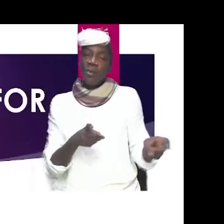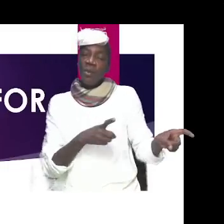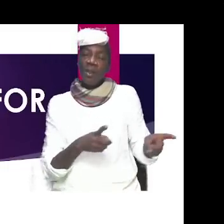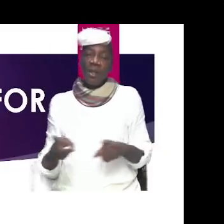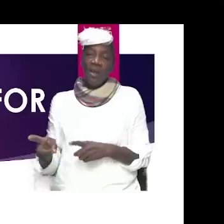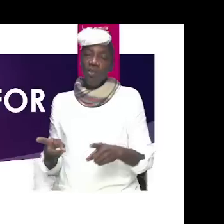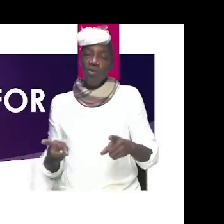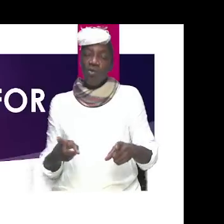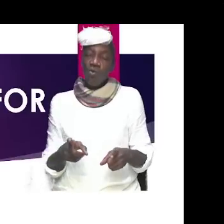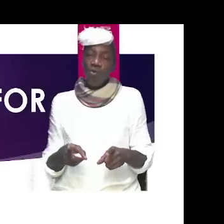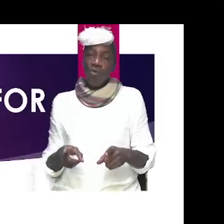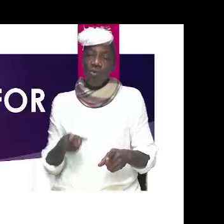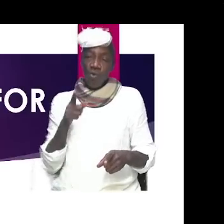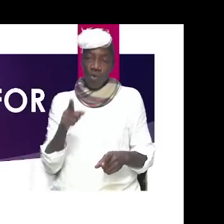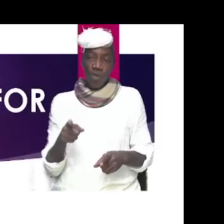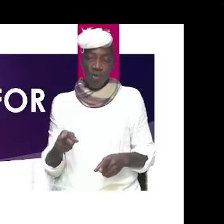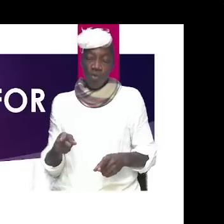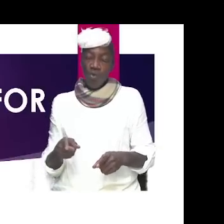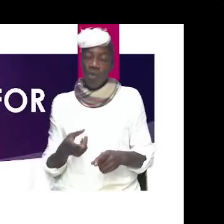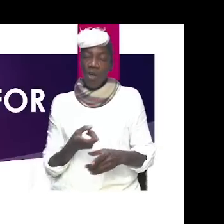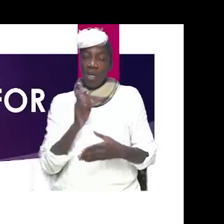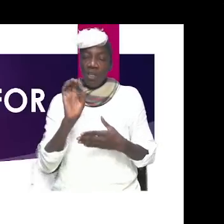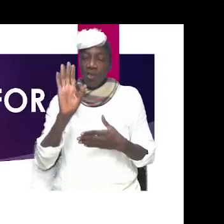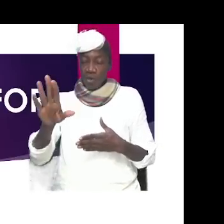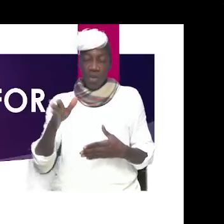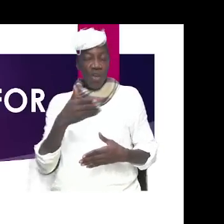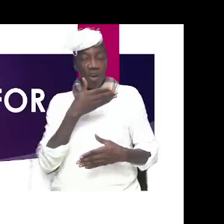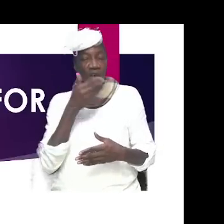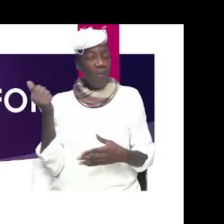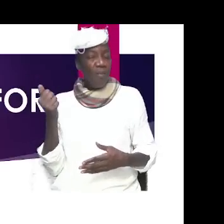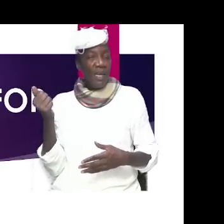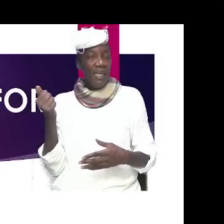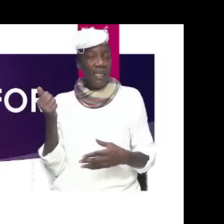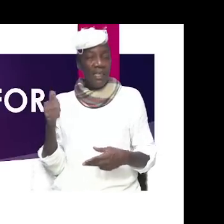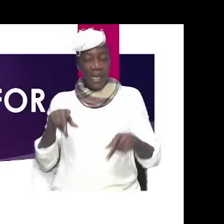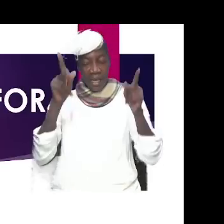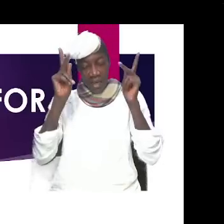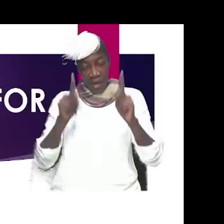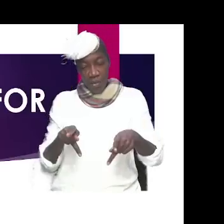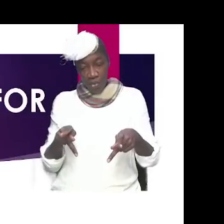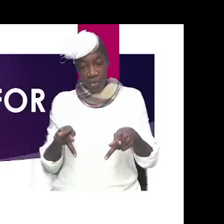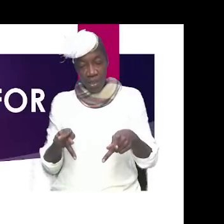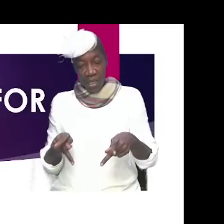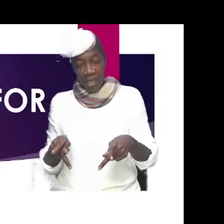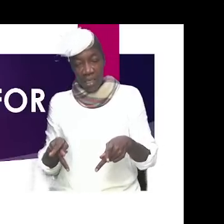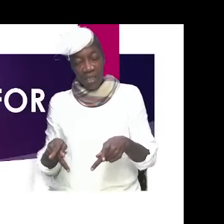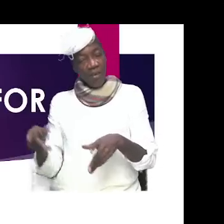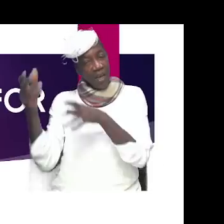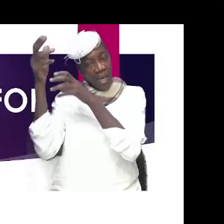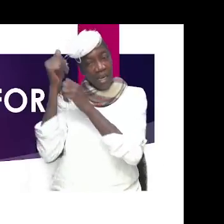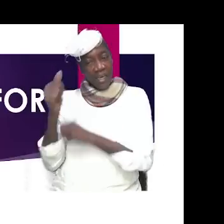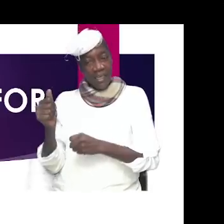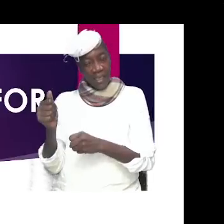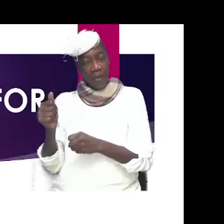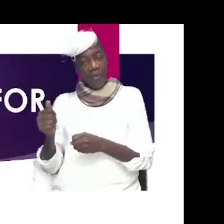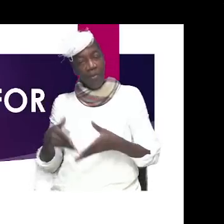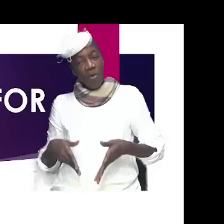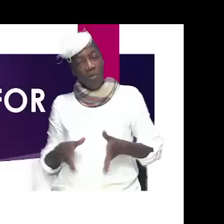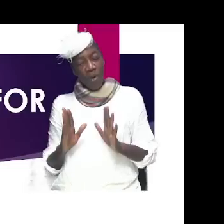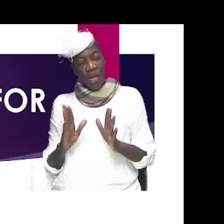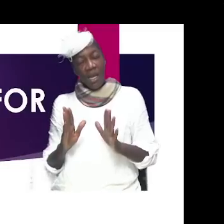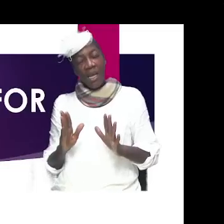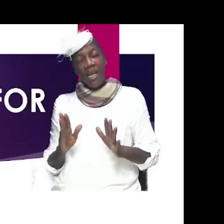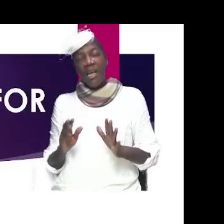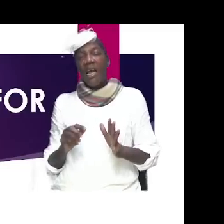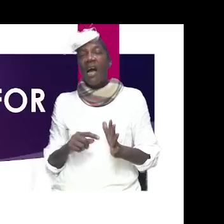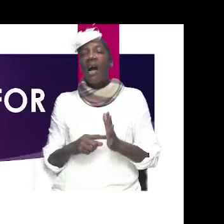put it into the, because you would have done your best, I would have done my best. He then puts it into an acceptable form and